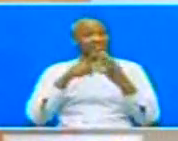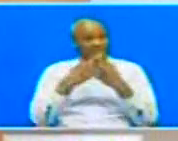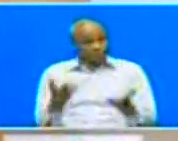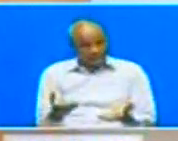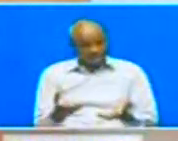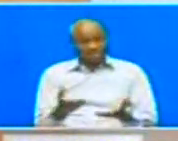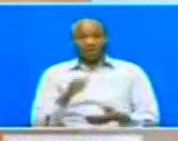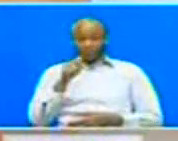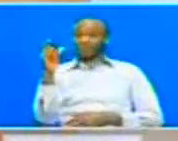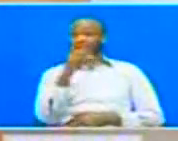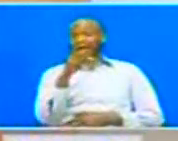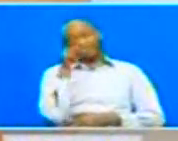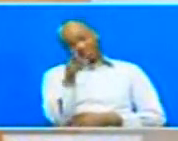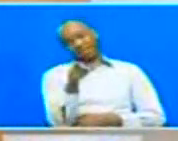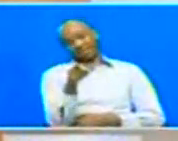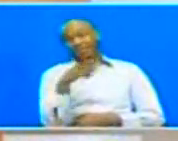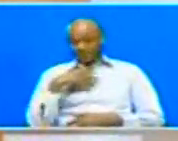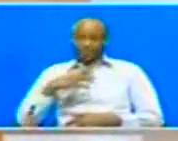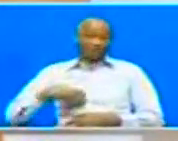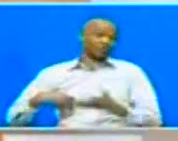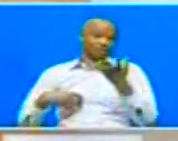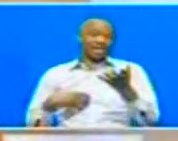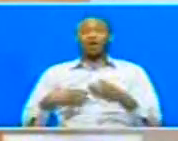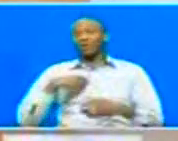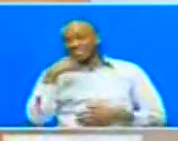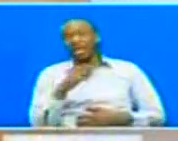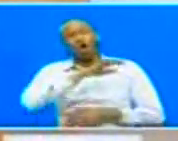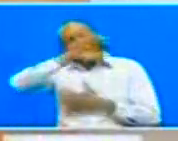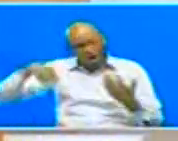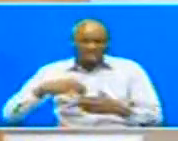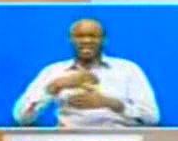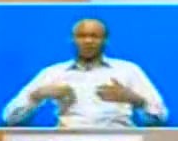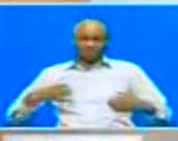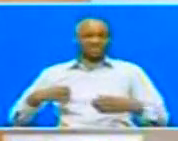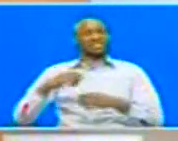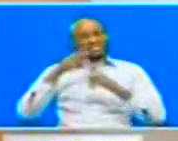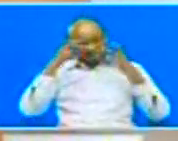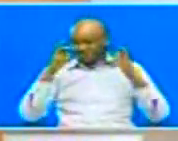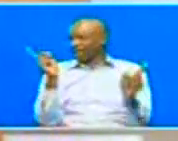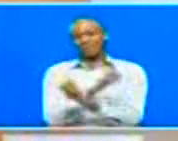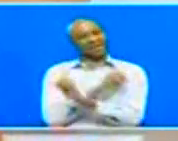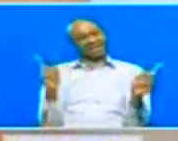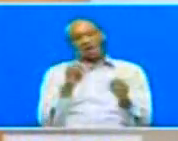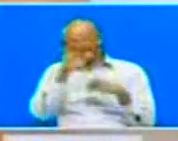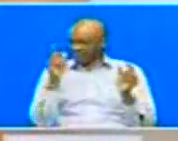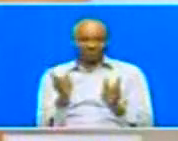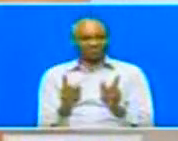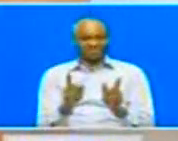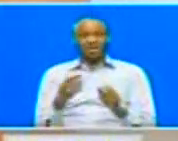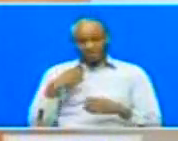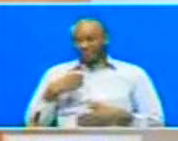originating in and around Dadaab and the people who are refugees there. We are not saying that every single person in Dadaab is a terrorist. Uh-huh. No. Of